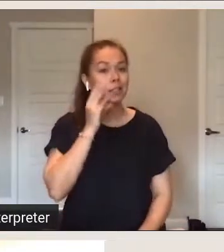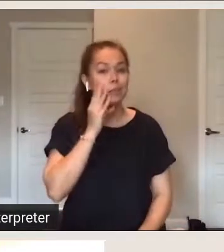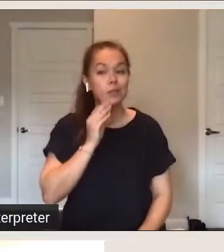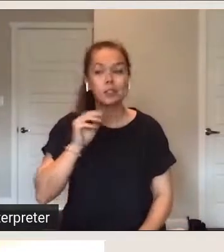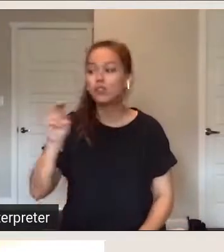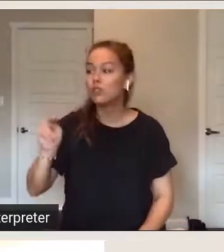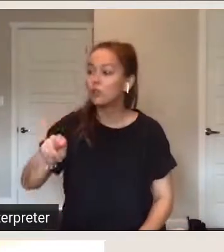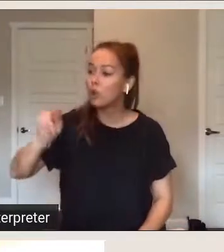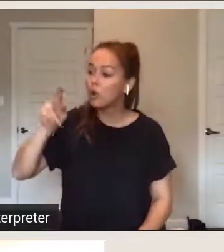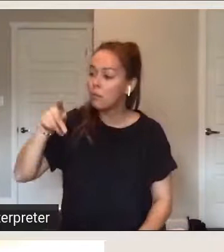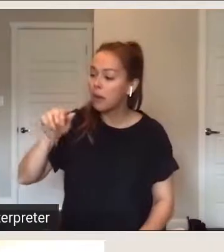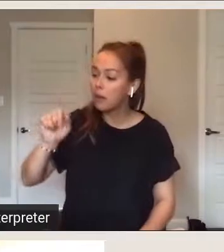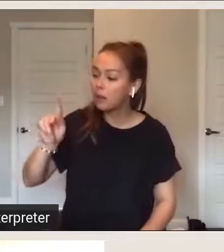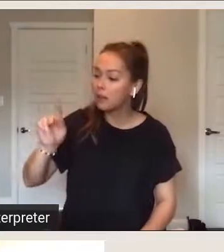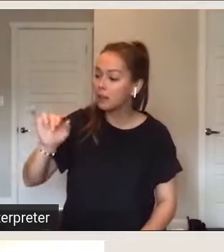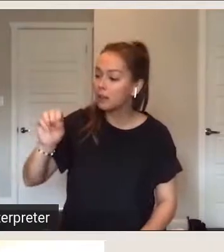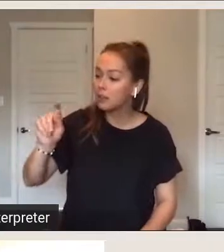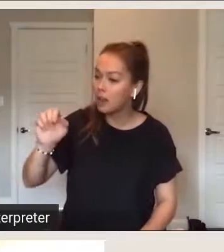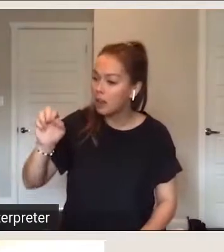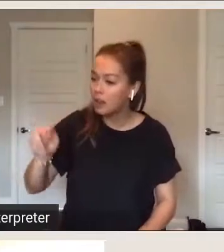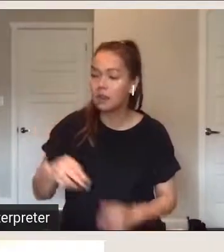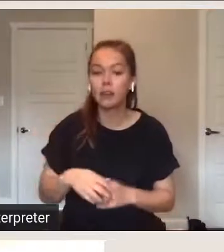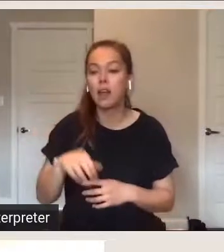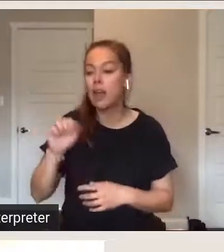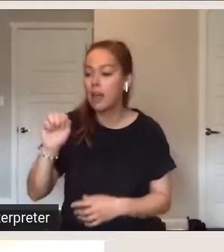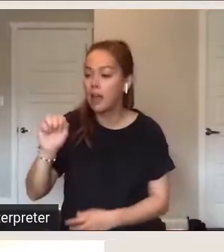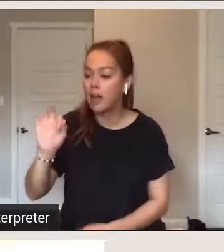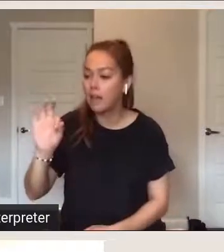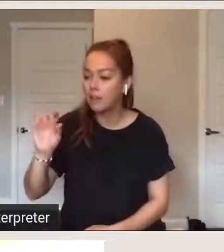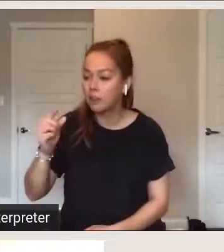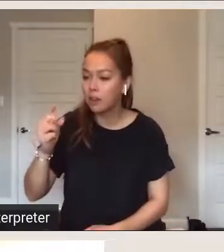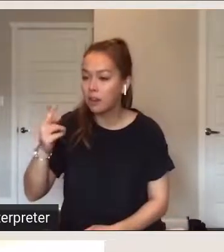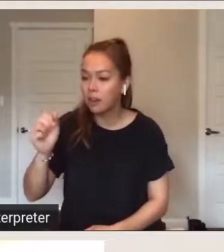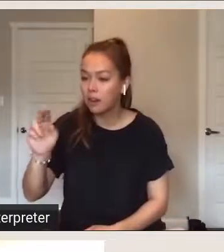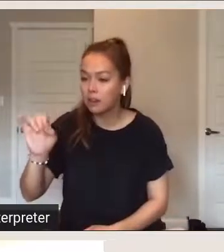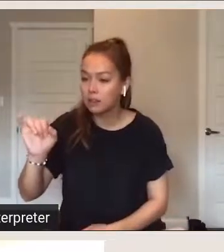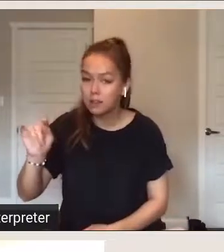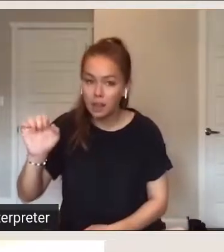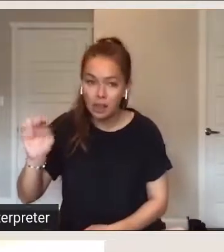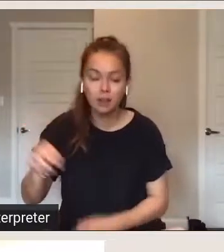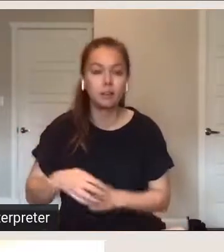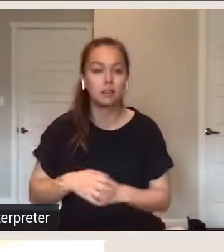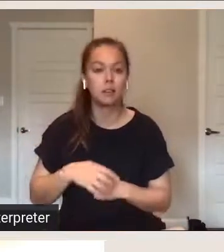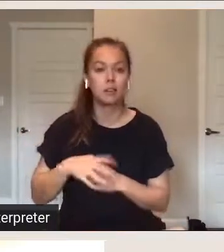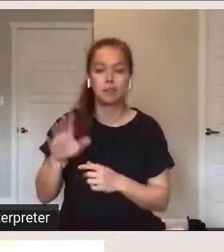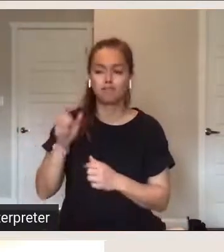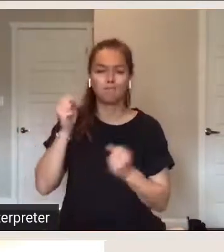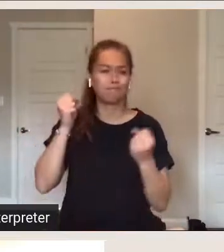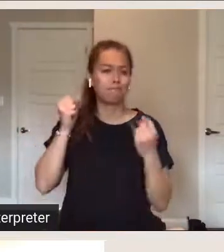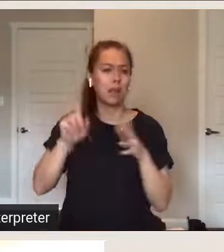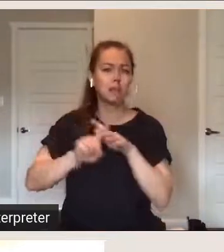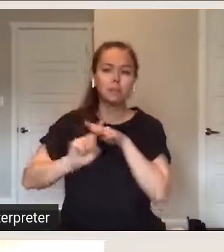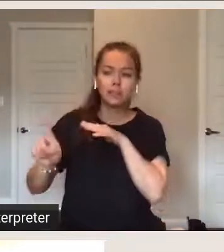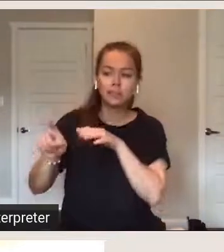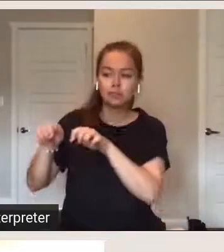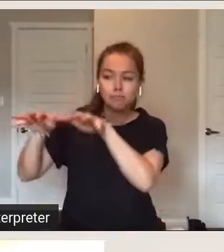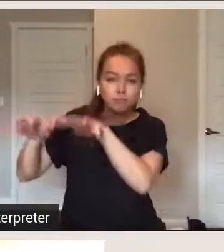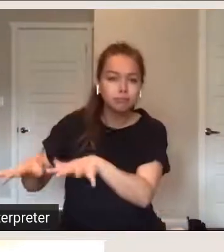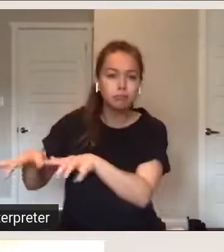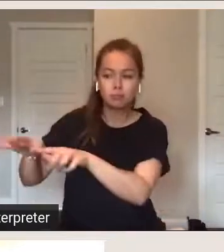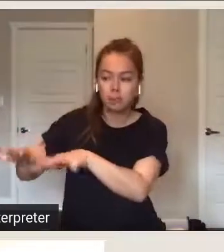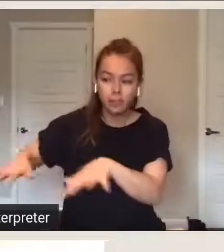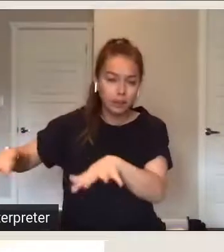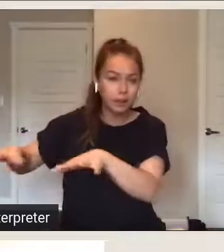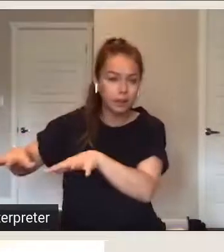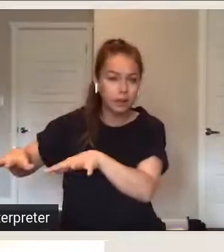of the largest refugee settlements anywhere, which of Afghans who've been there for decades and long-term settlements.